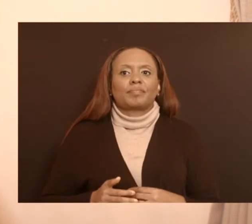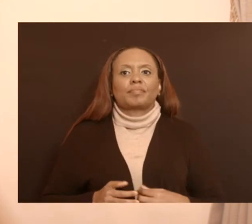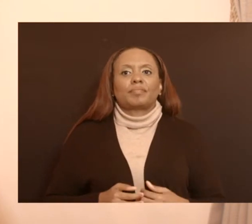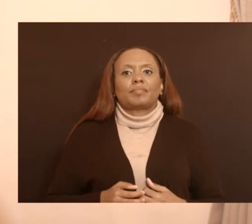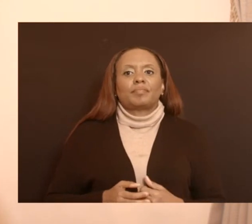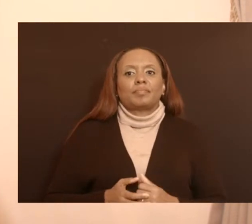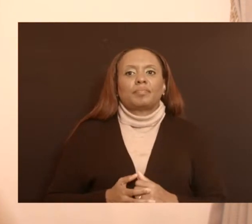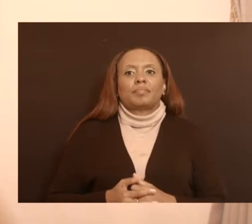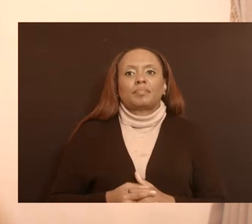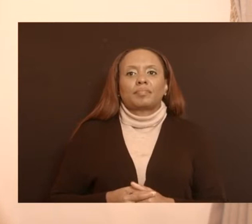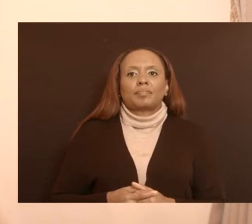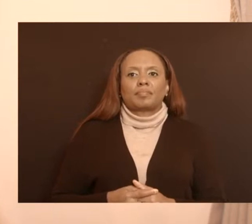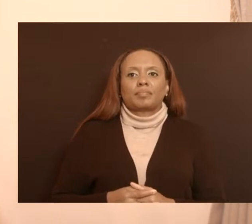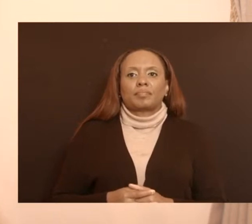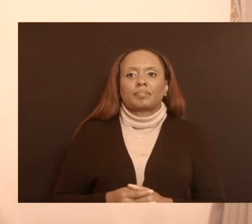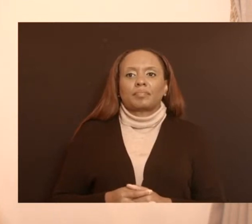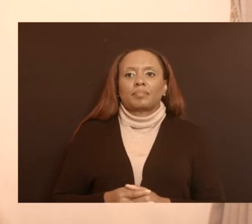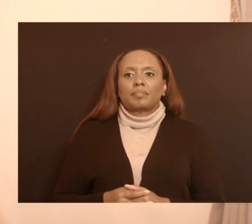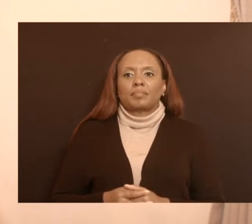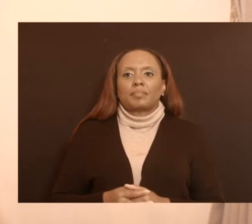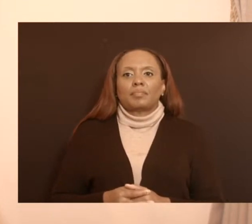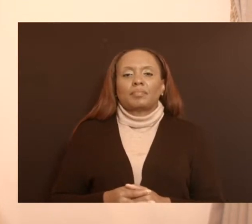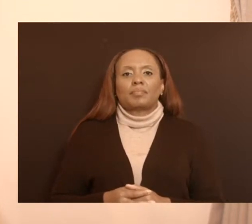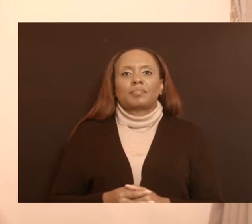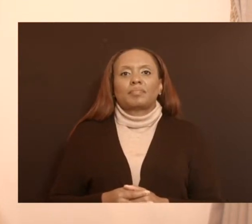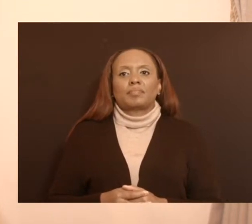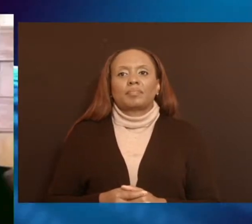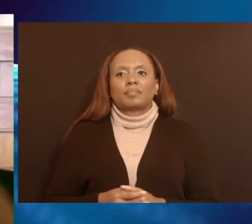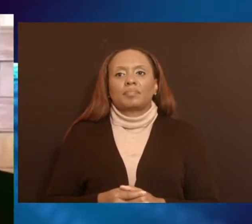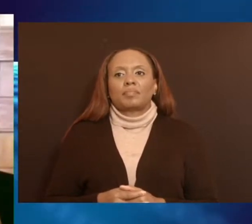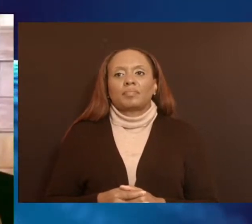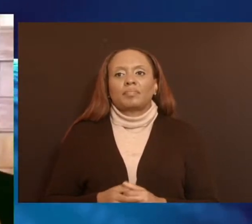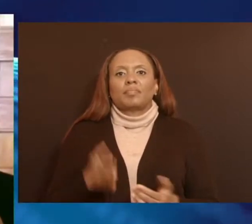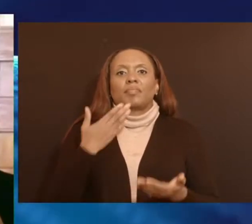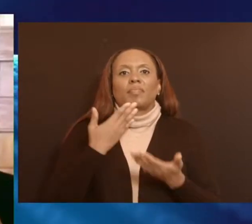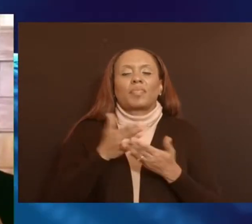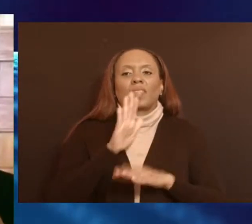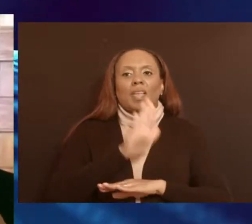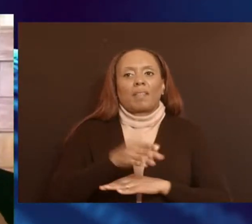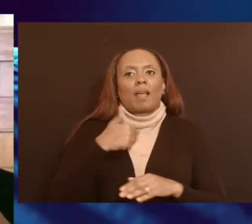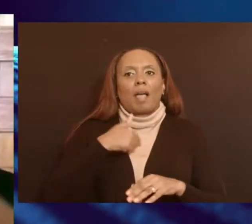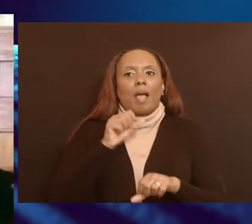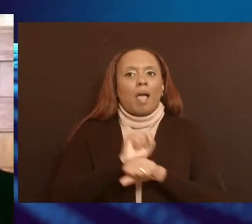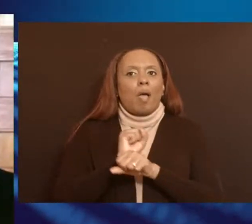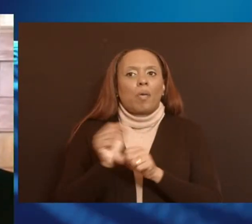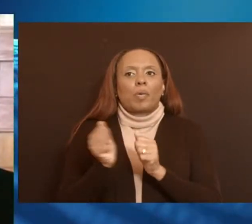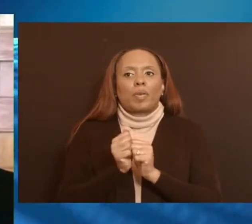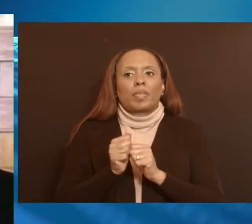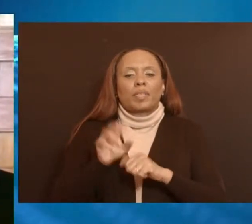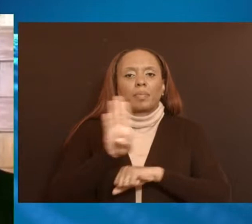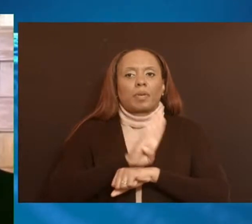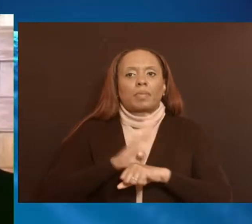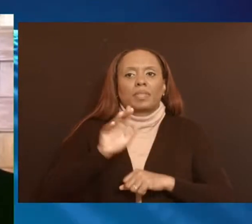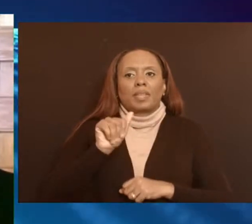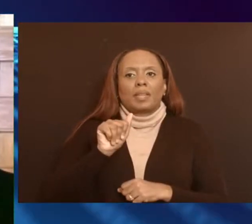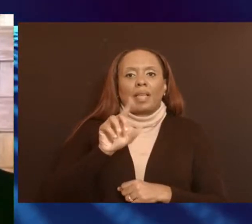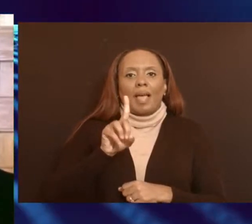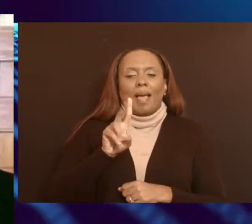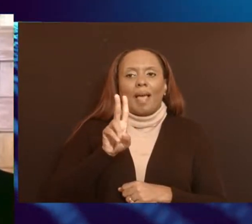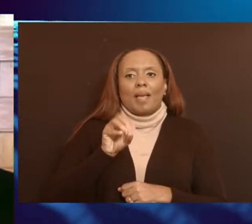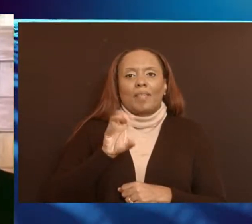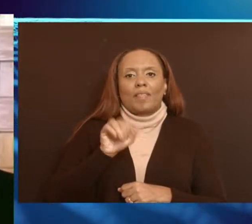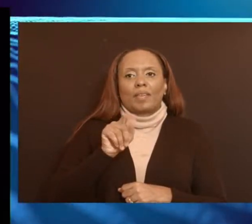Thank you. Good afternoon, Janelle Cornhill, Barbados Advocate. I have a two-part question in relation